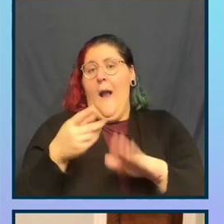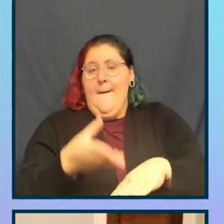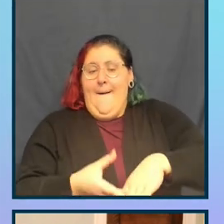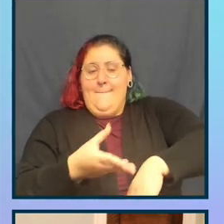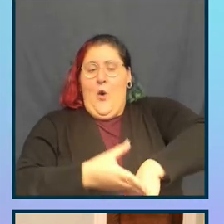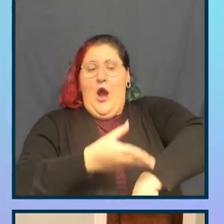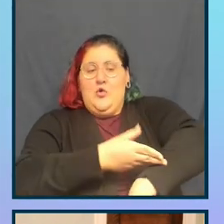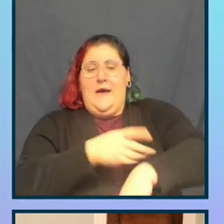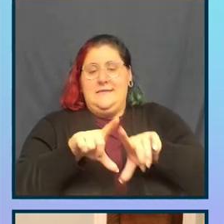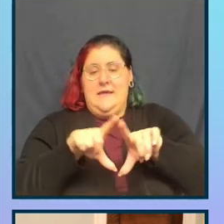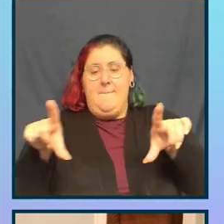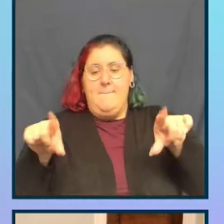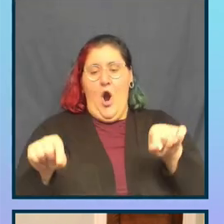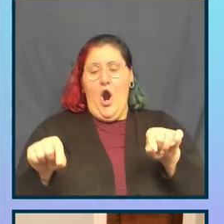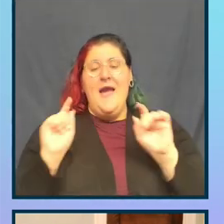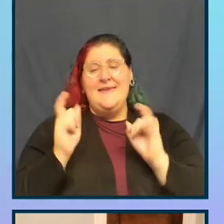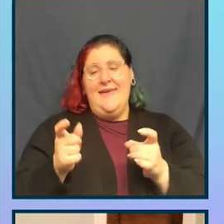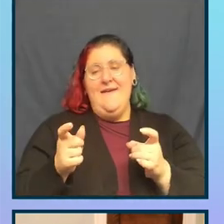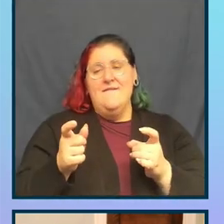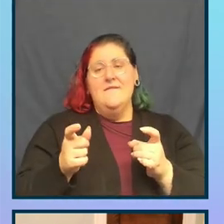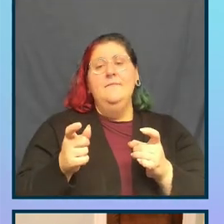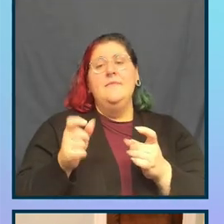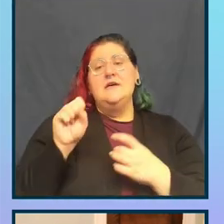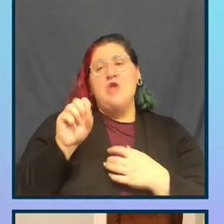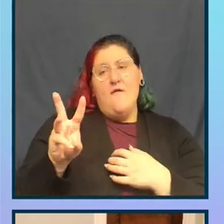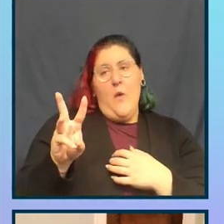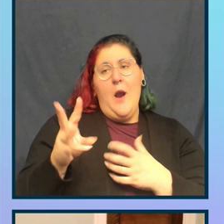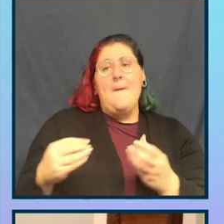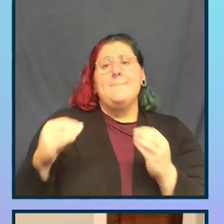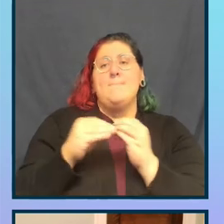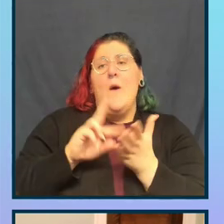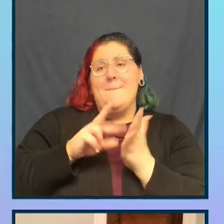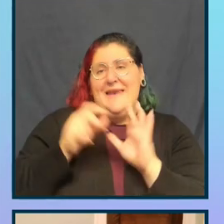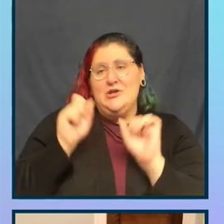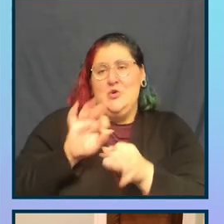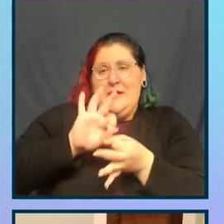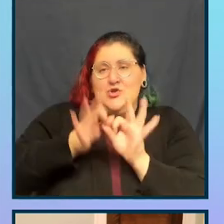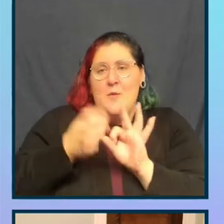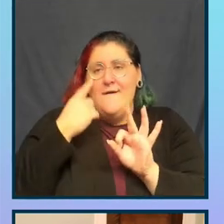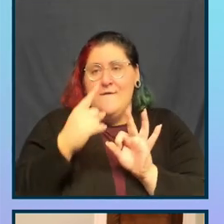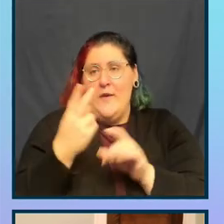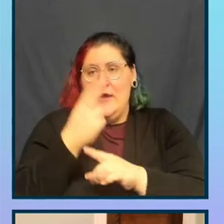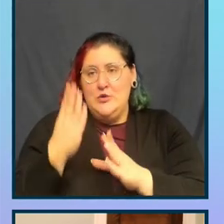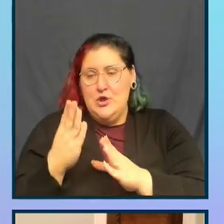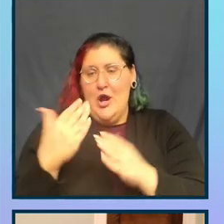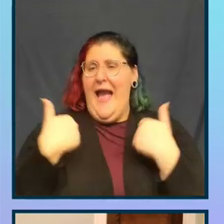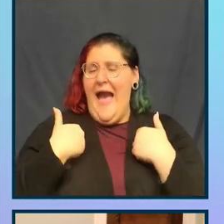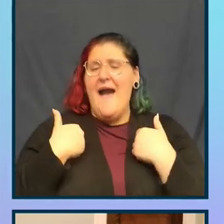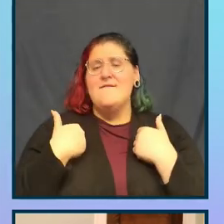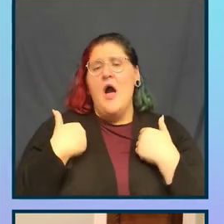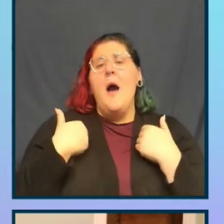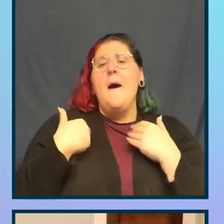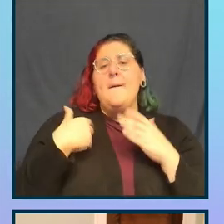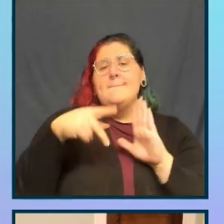more meaning in order to interpret that element to the end user. You have properties which give valuable information for the role. In